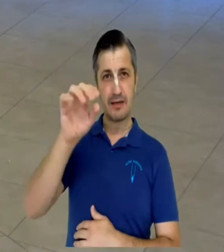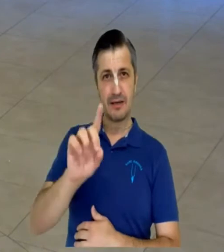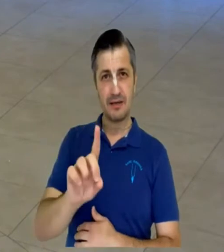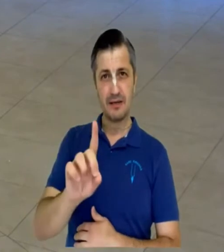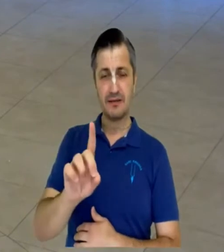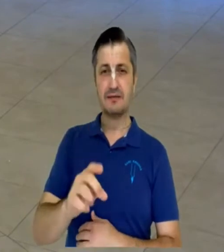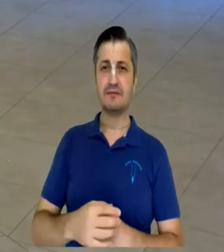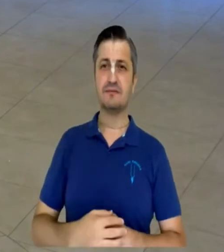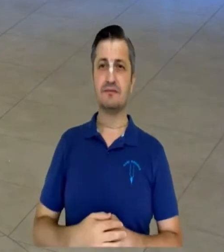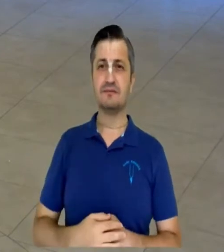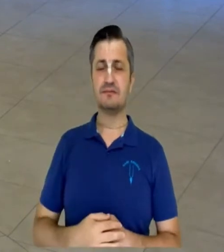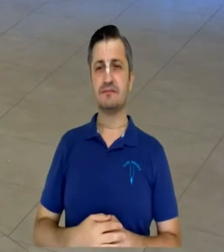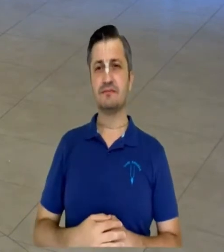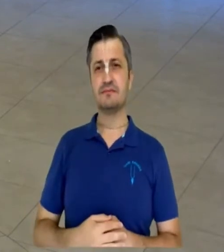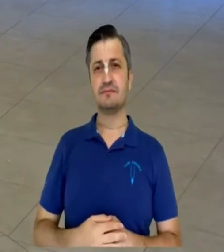one